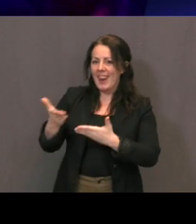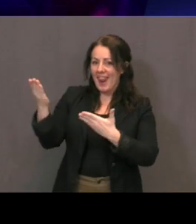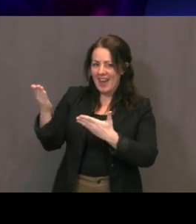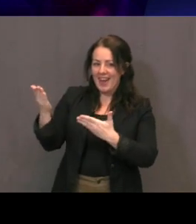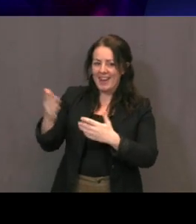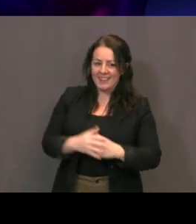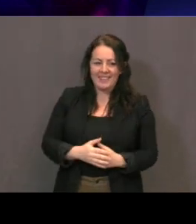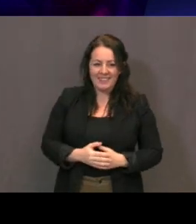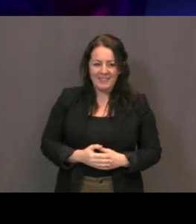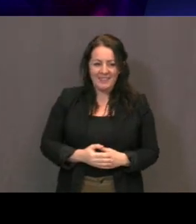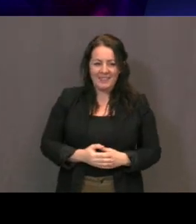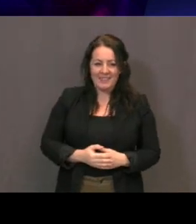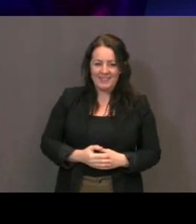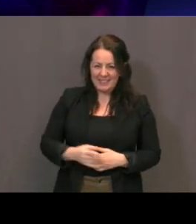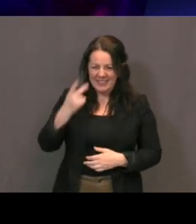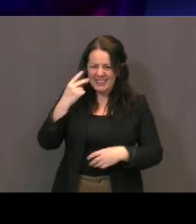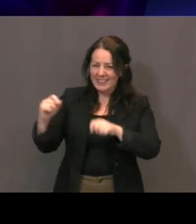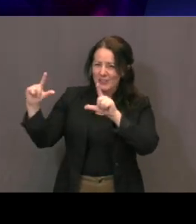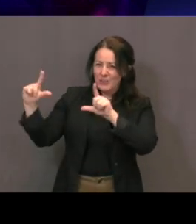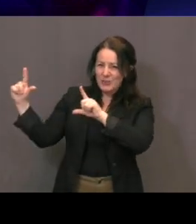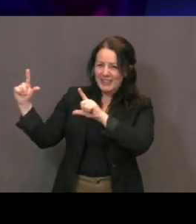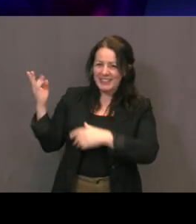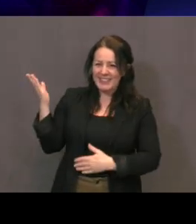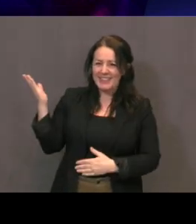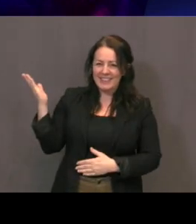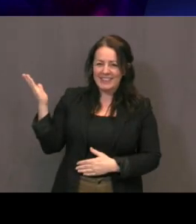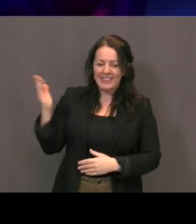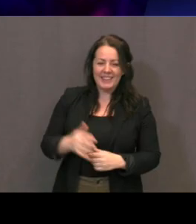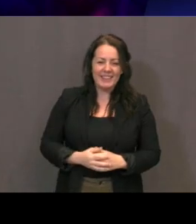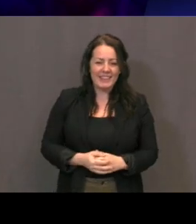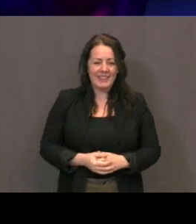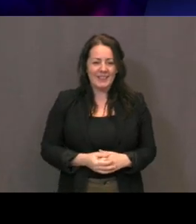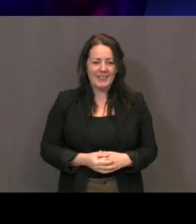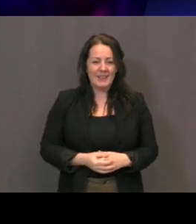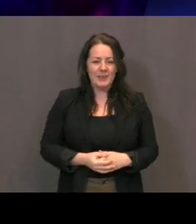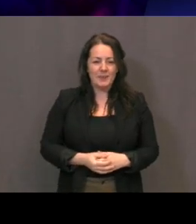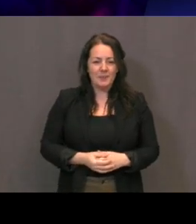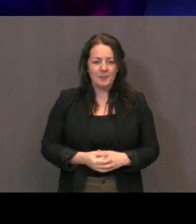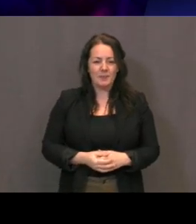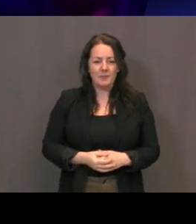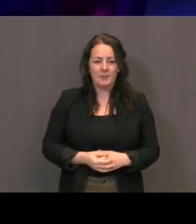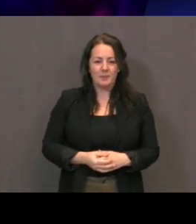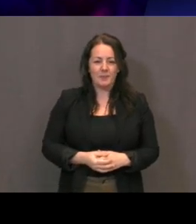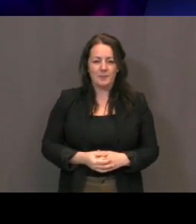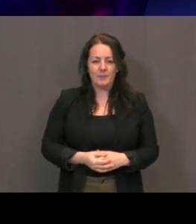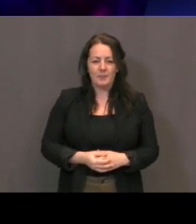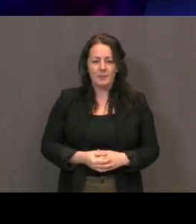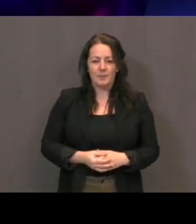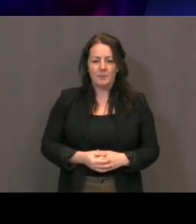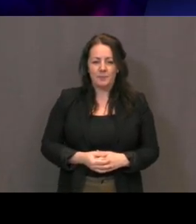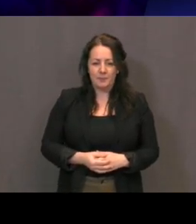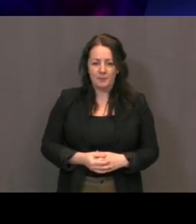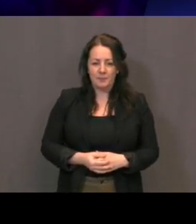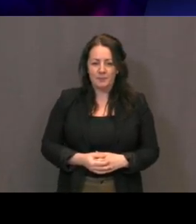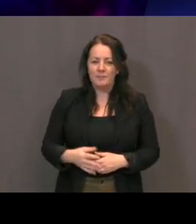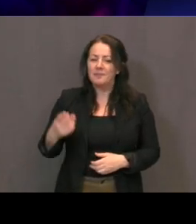Here you have them on the screen. You will see, to the one end, Gry Hasselbalch, who is an eminent scholar who